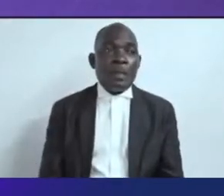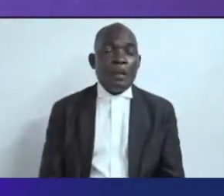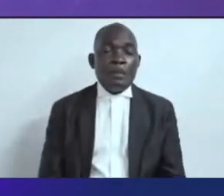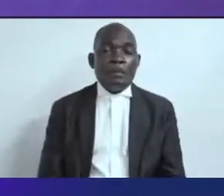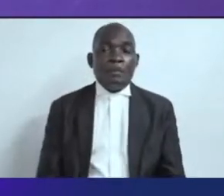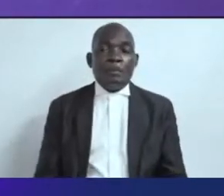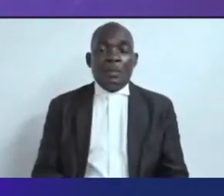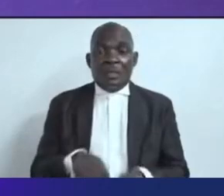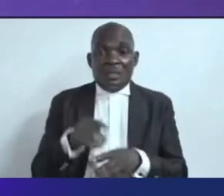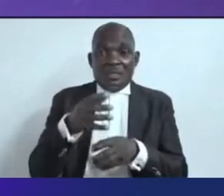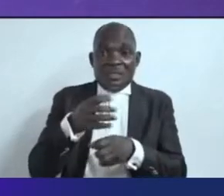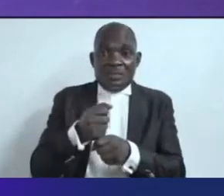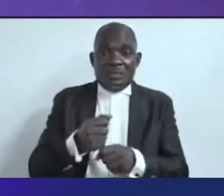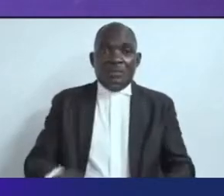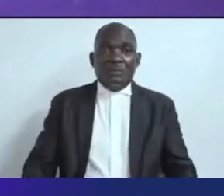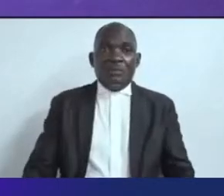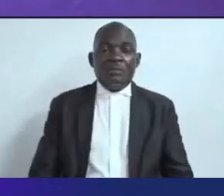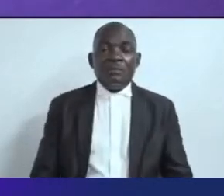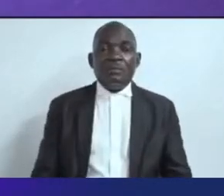Summary and outlook.